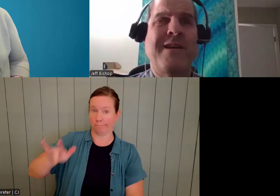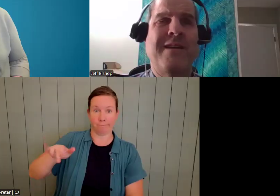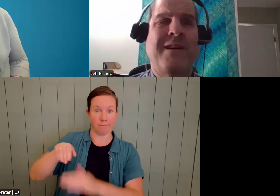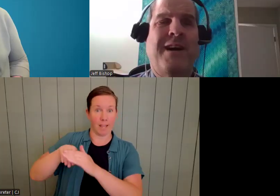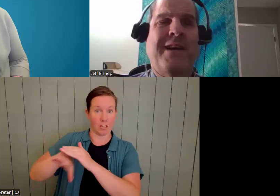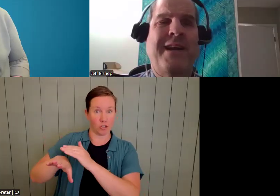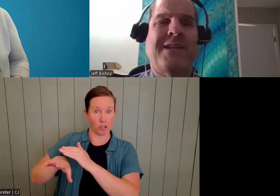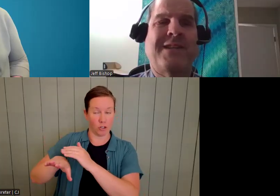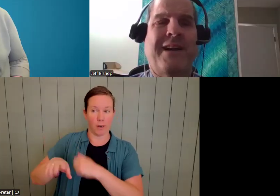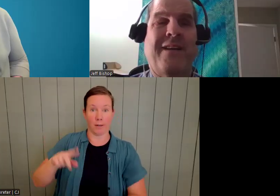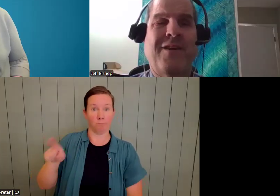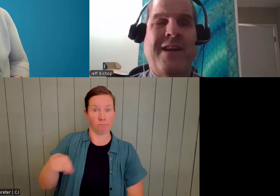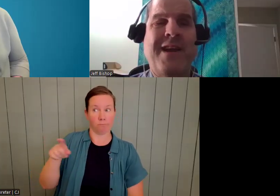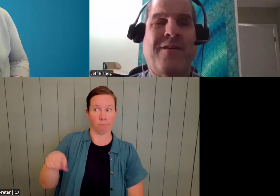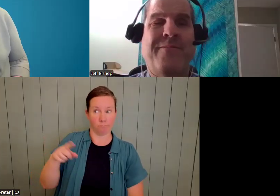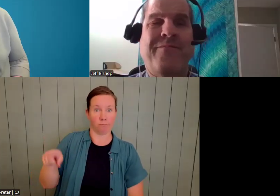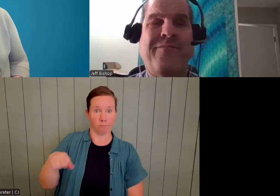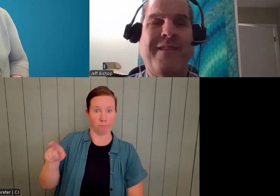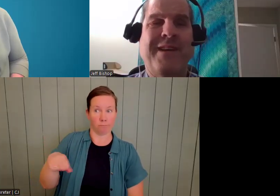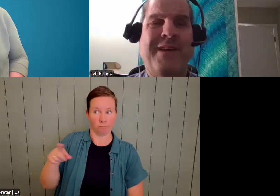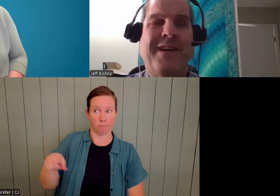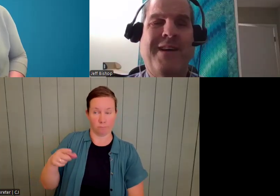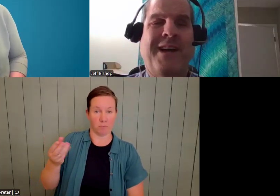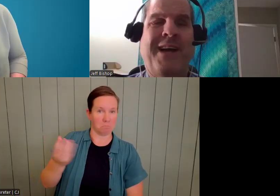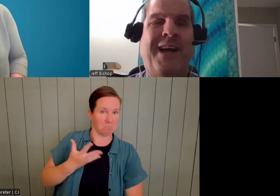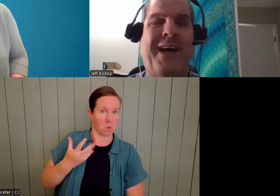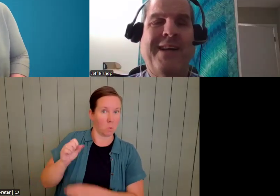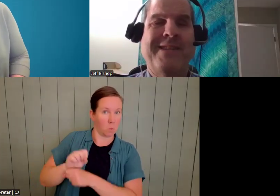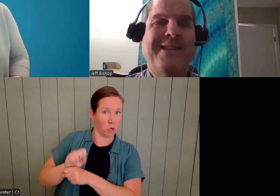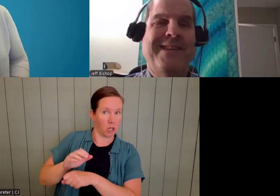it's working on it and it's done. Okay, now,